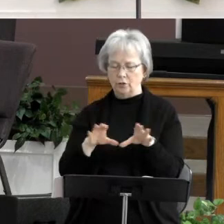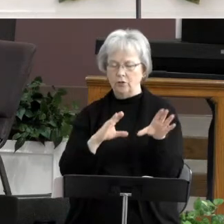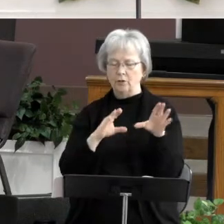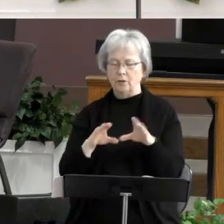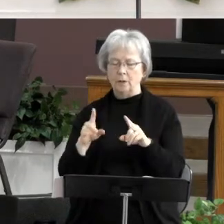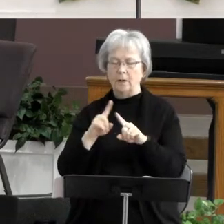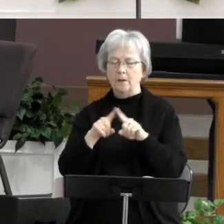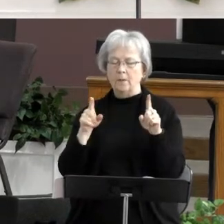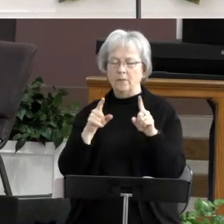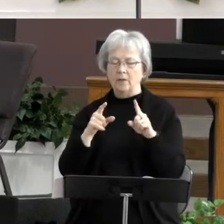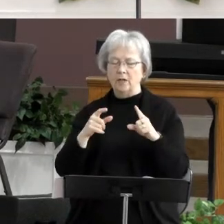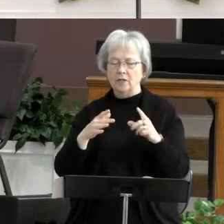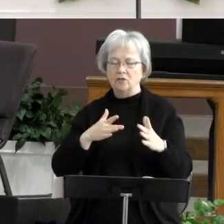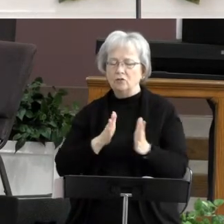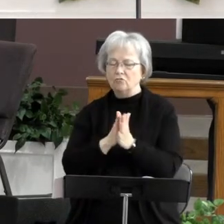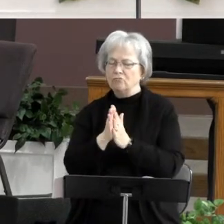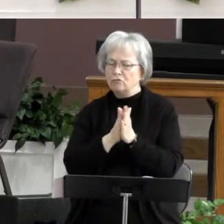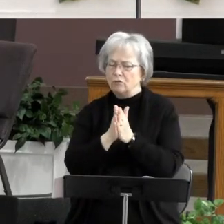on the Word of God.